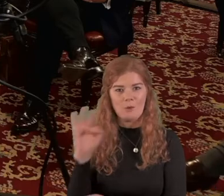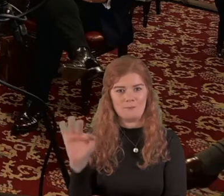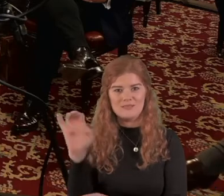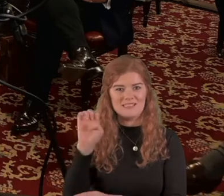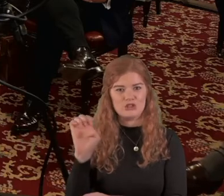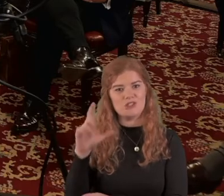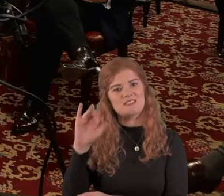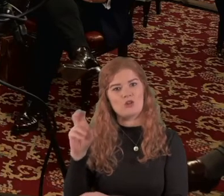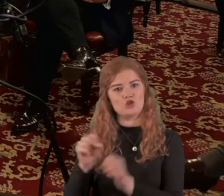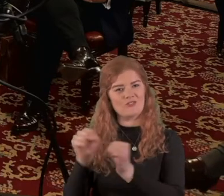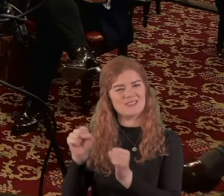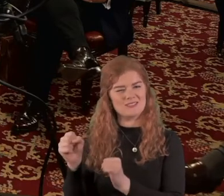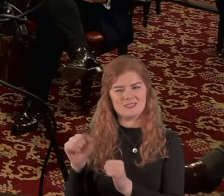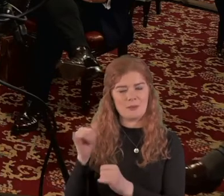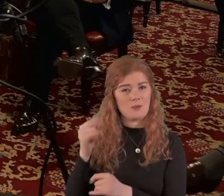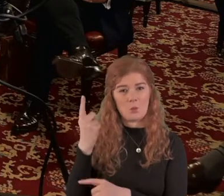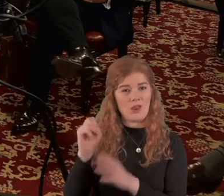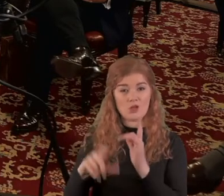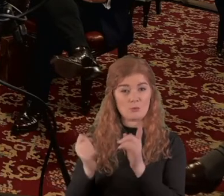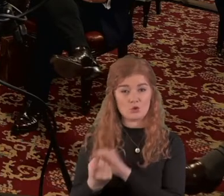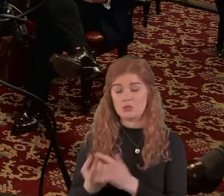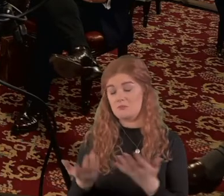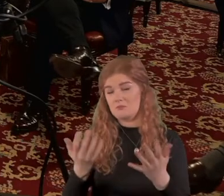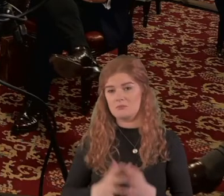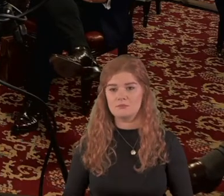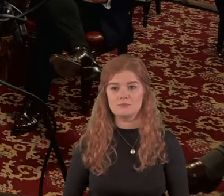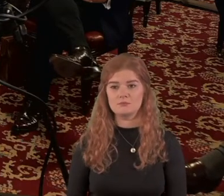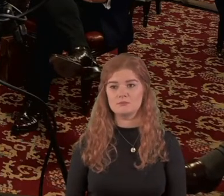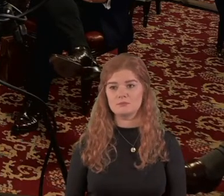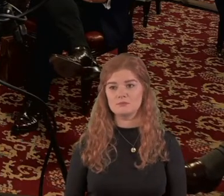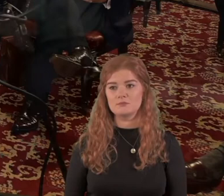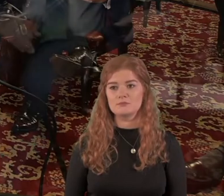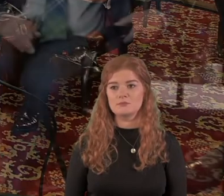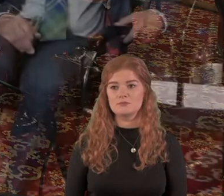servants, and maybe that was one lost opportunity.